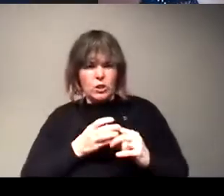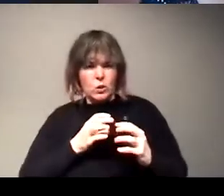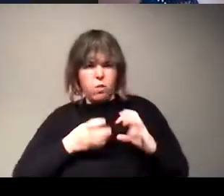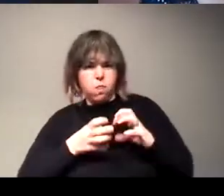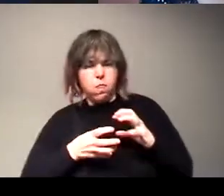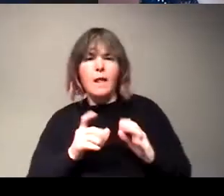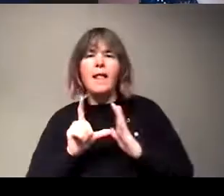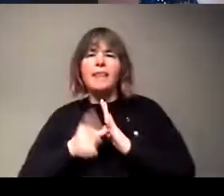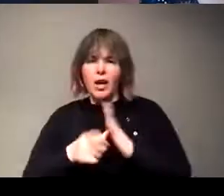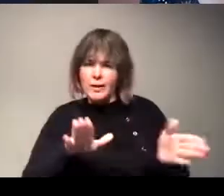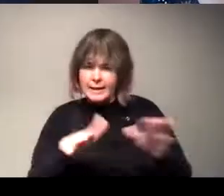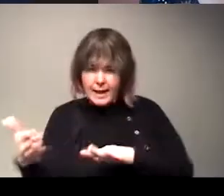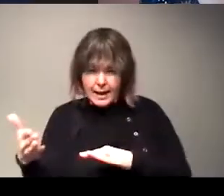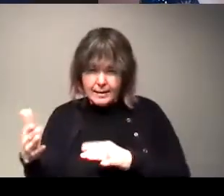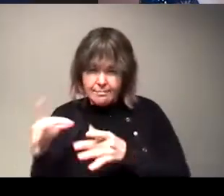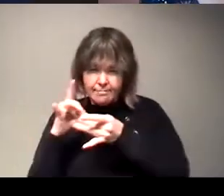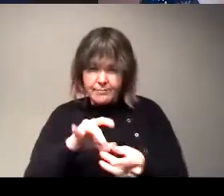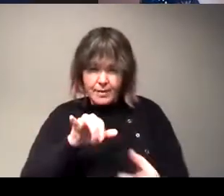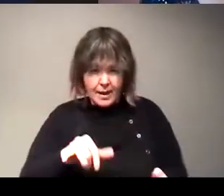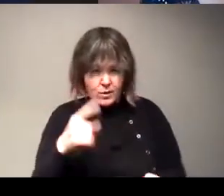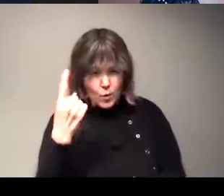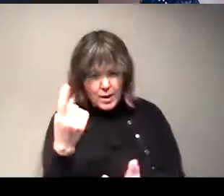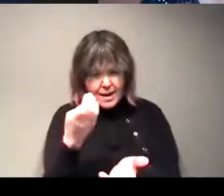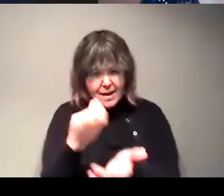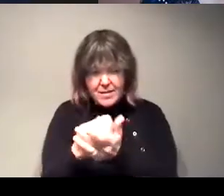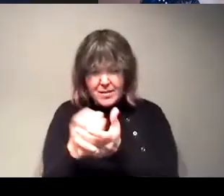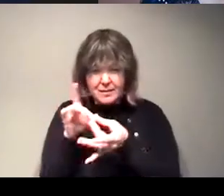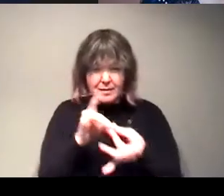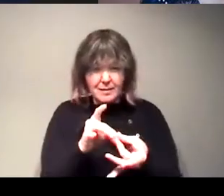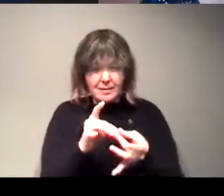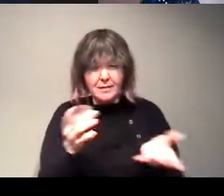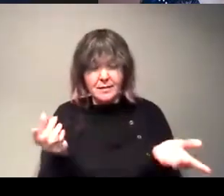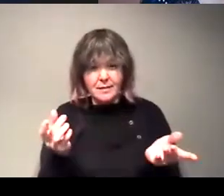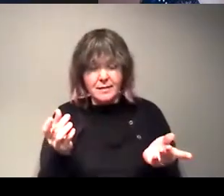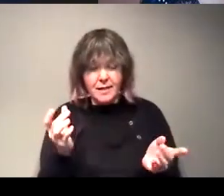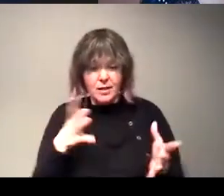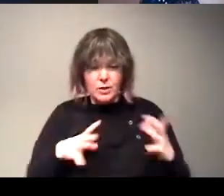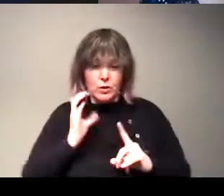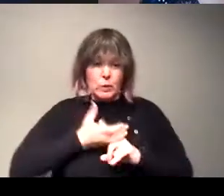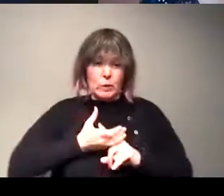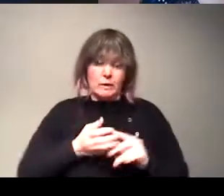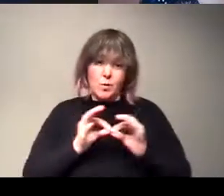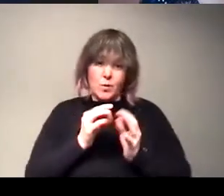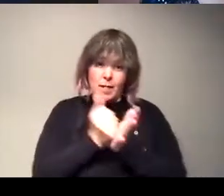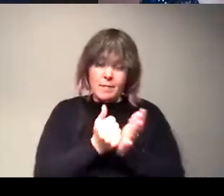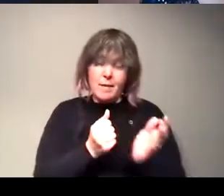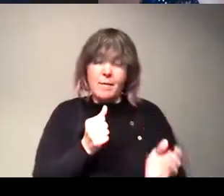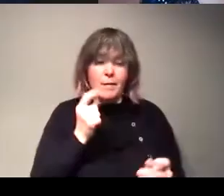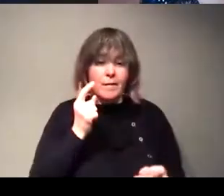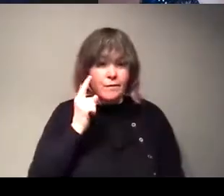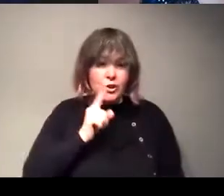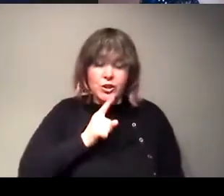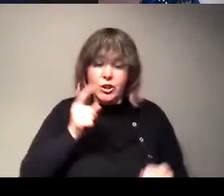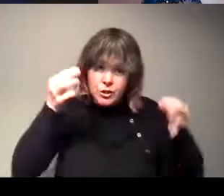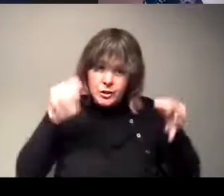dies that way. So that's one piece of evidence, but I don't know exactly for sure. I don't know what you